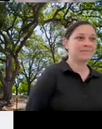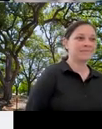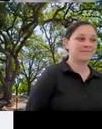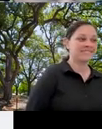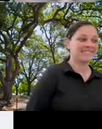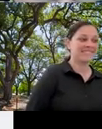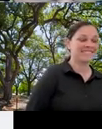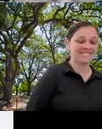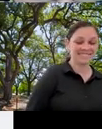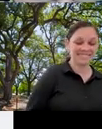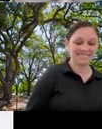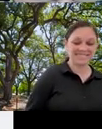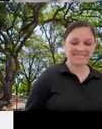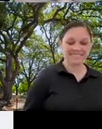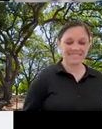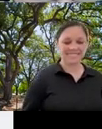Yes, Reagan.